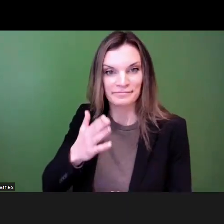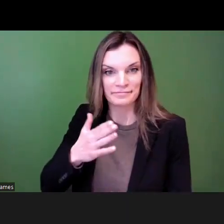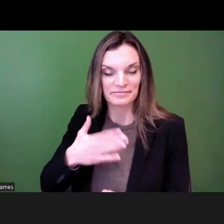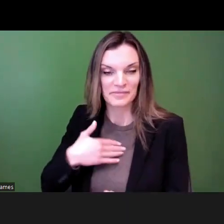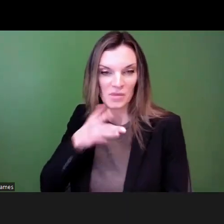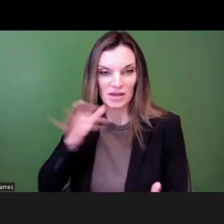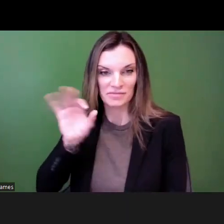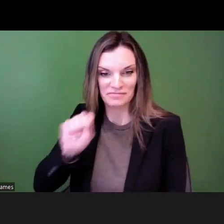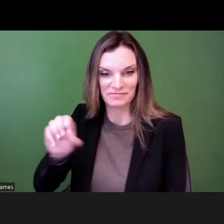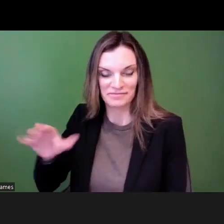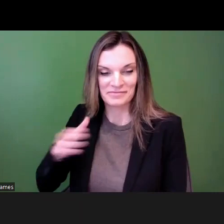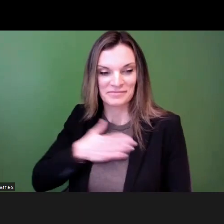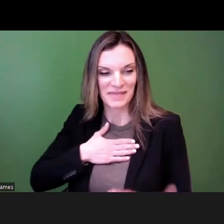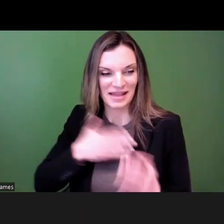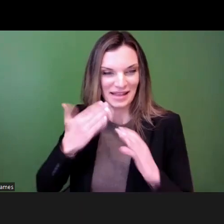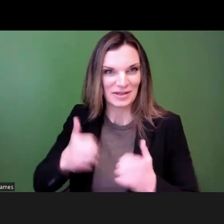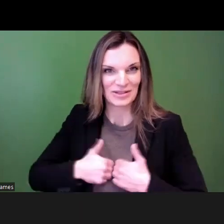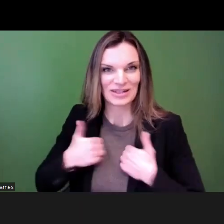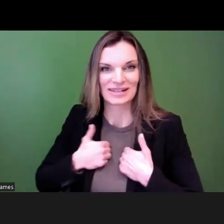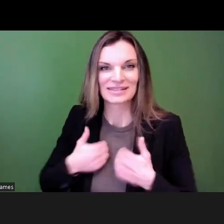mine, even though mine's the longest one probably.